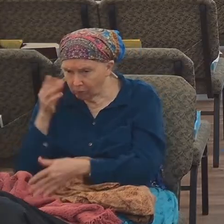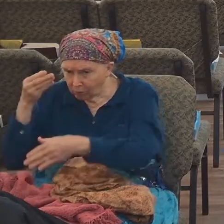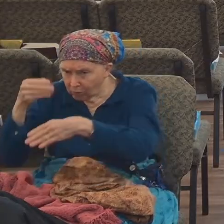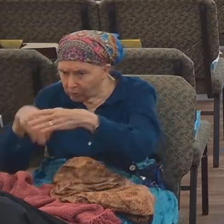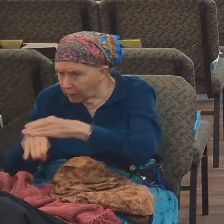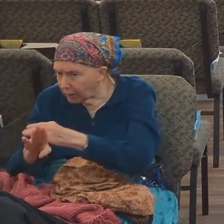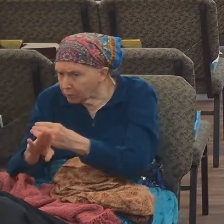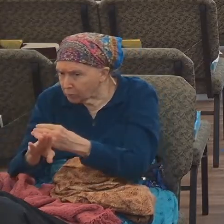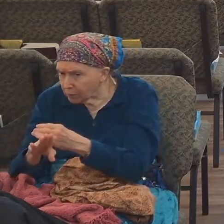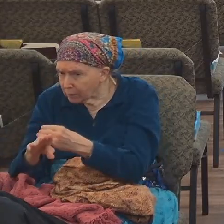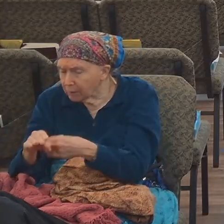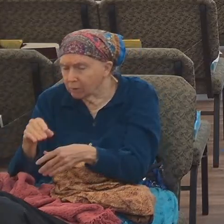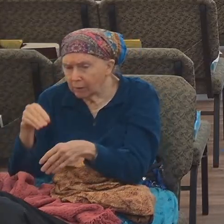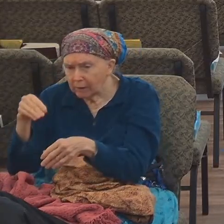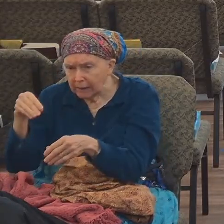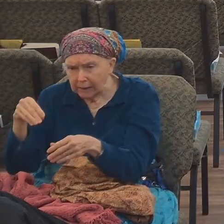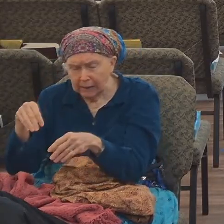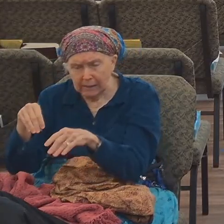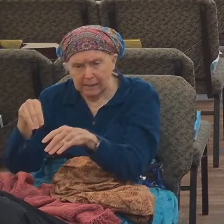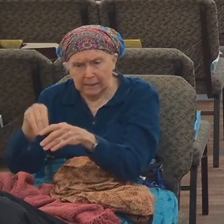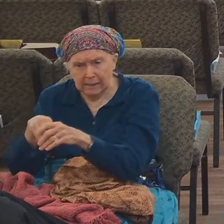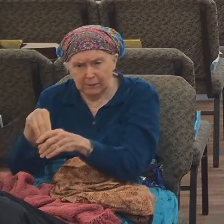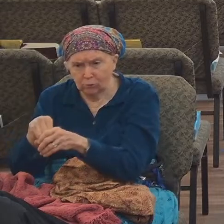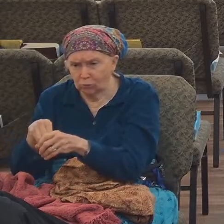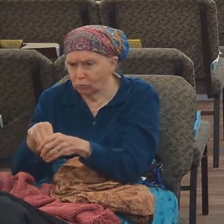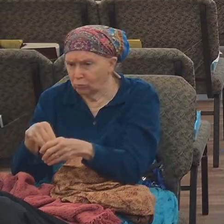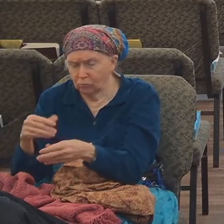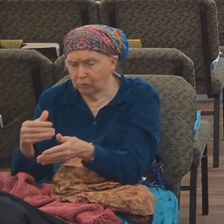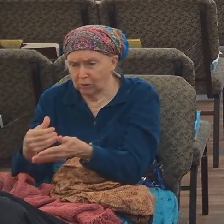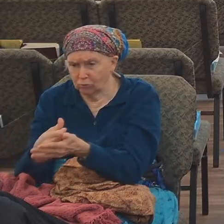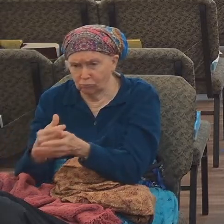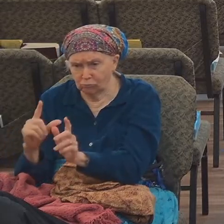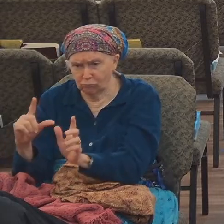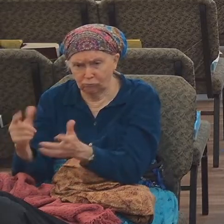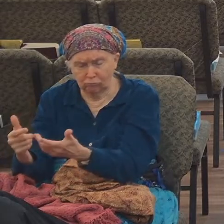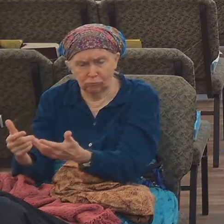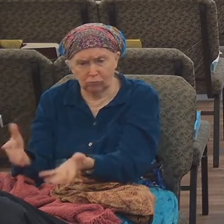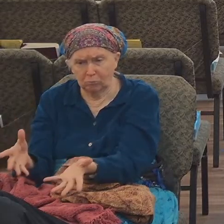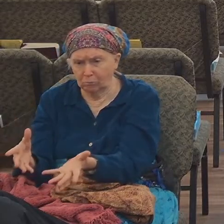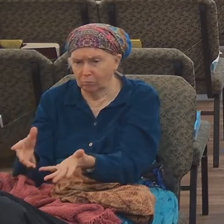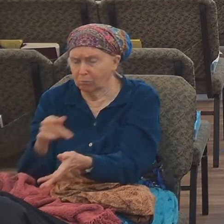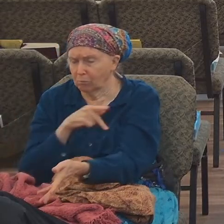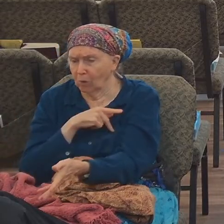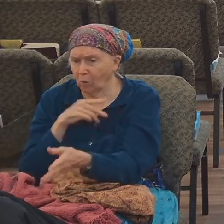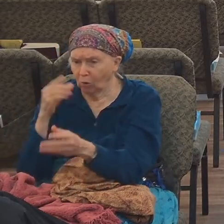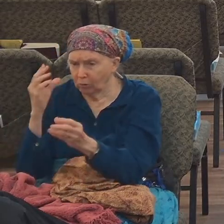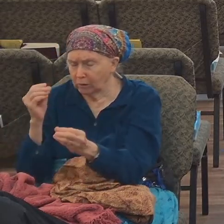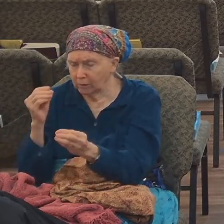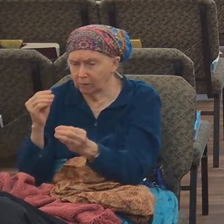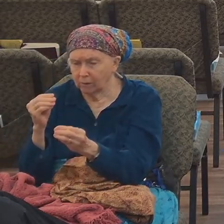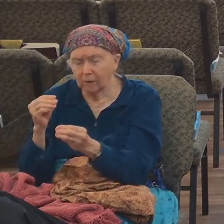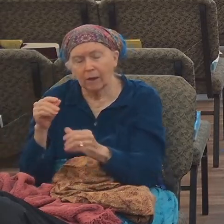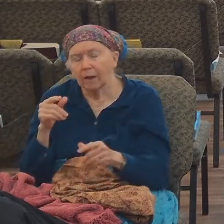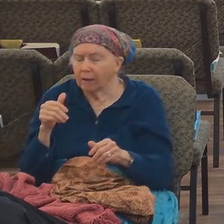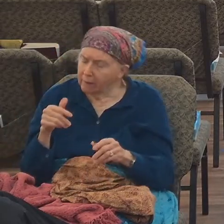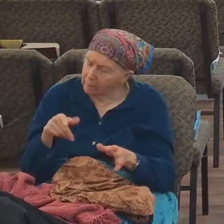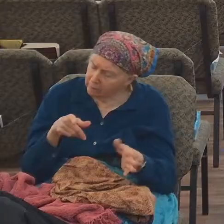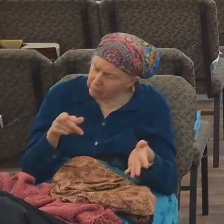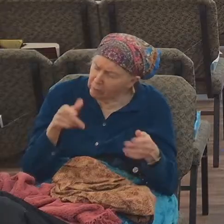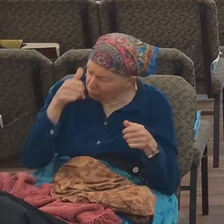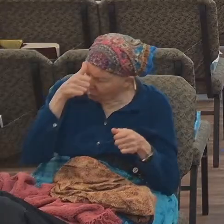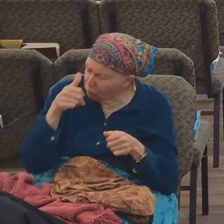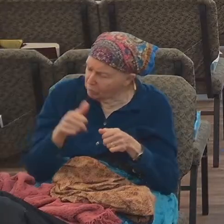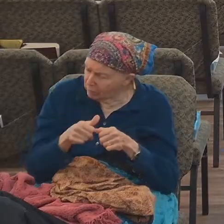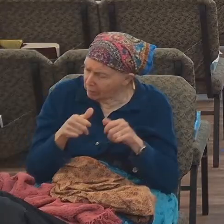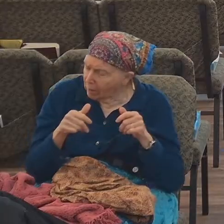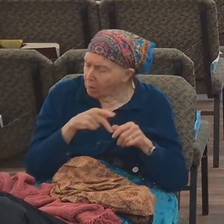it was that Paul was doing. Okay, that's what he's talking about here, right? Like, he's reminding them of how all this got stirred up.